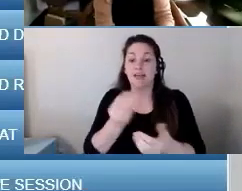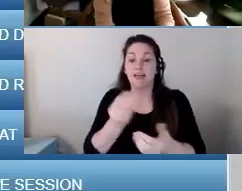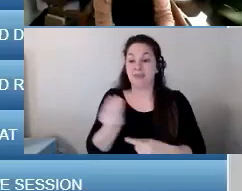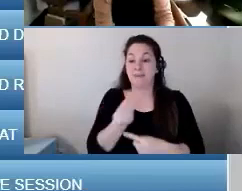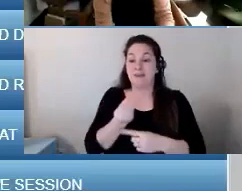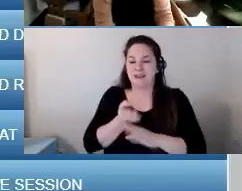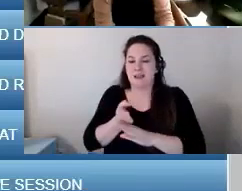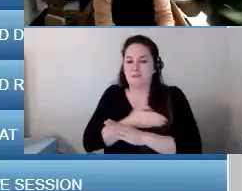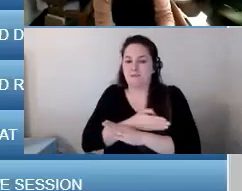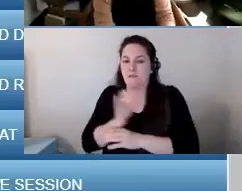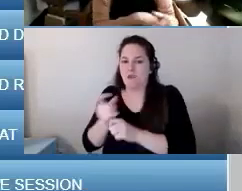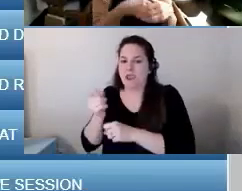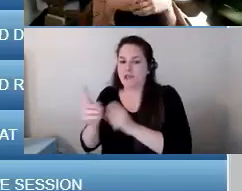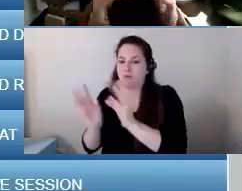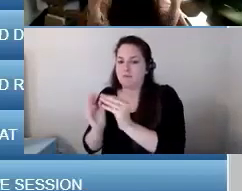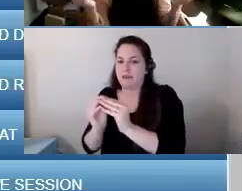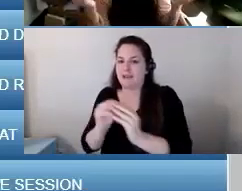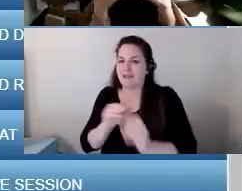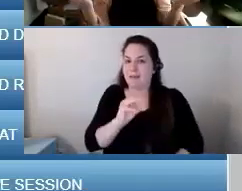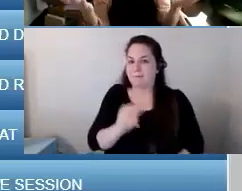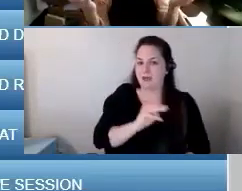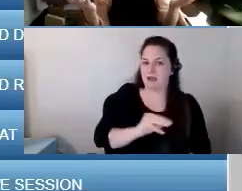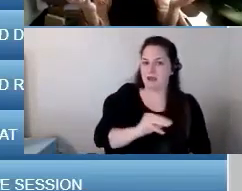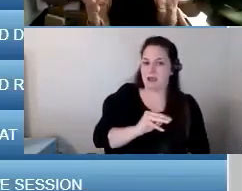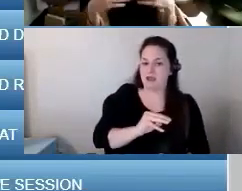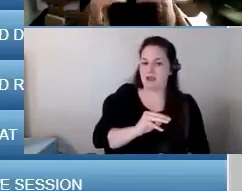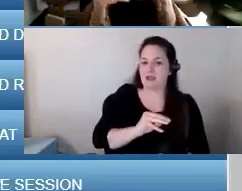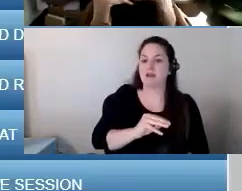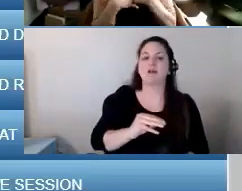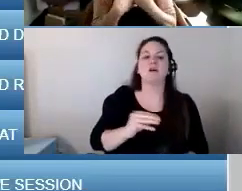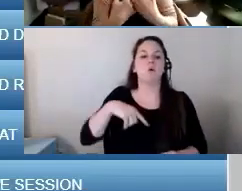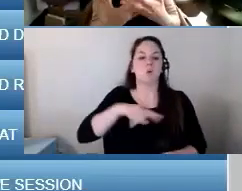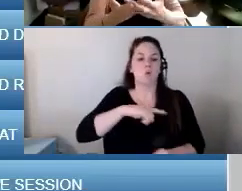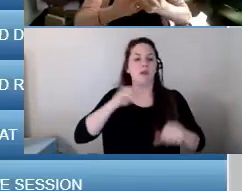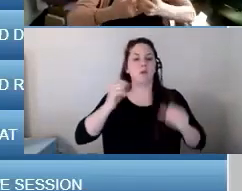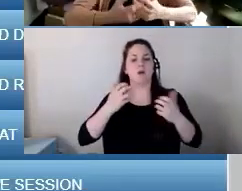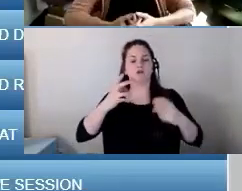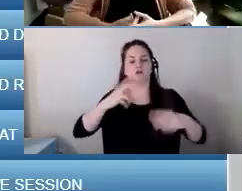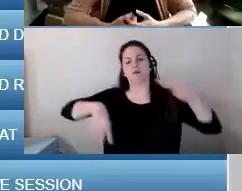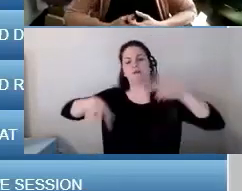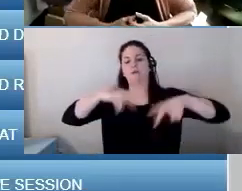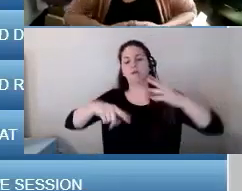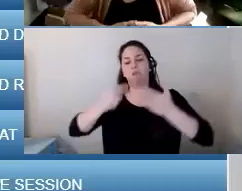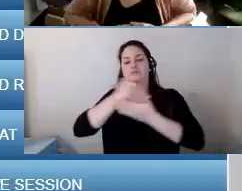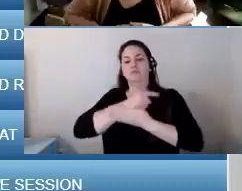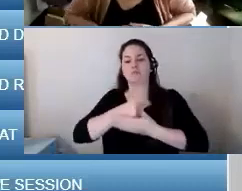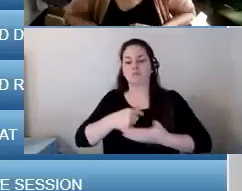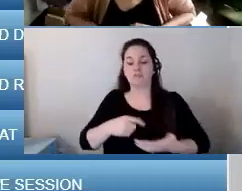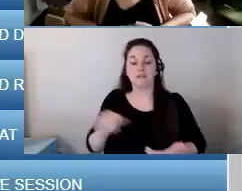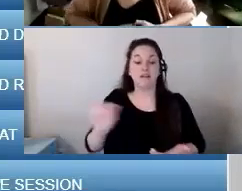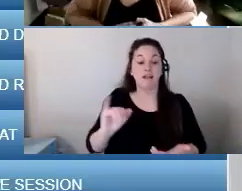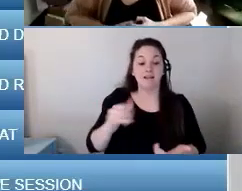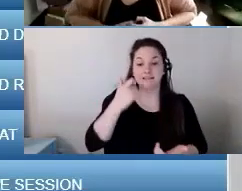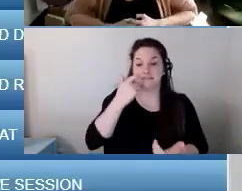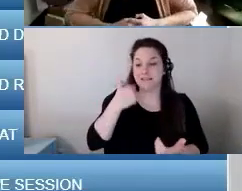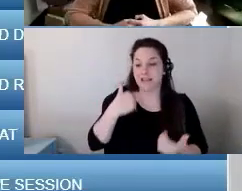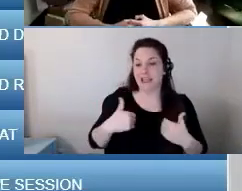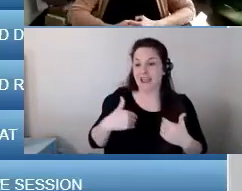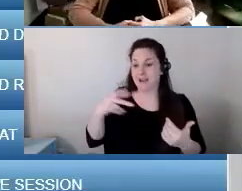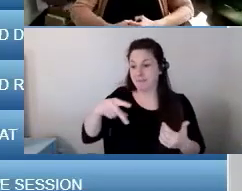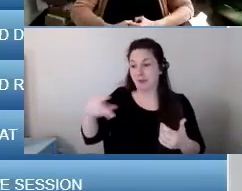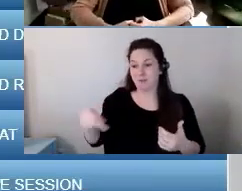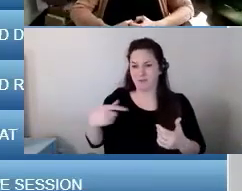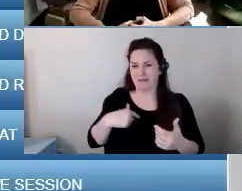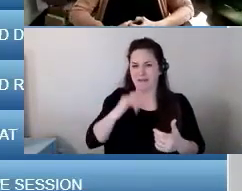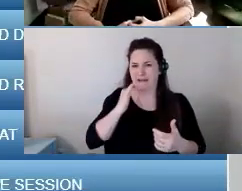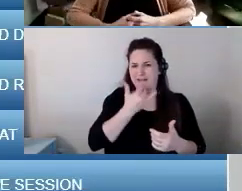meeting, so that everything can kind of be reviewed. You know, I just did something with a PowerPoint and had a terrible typo